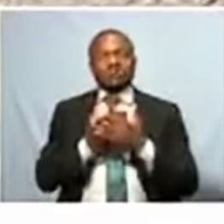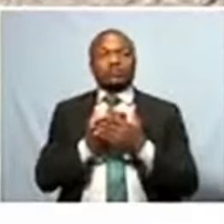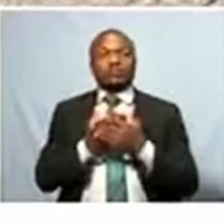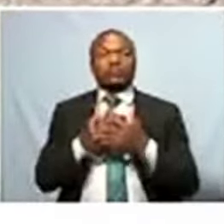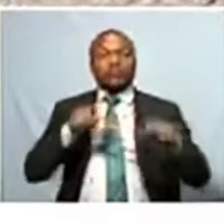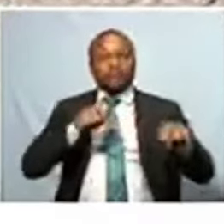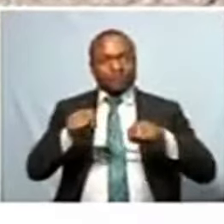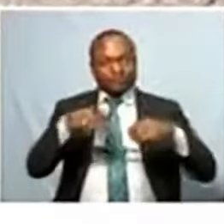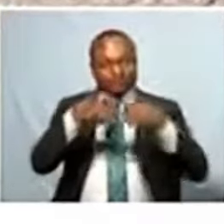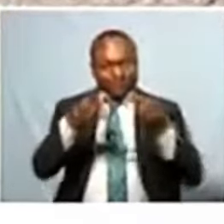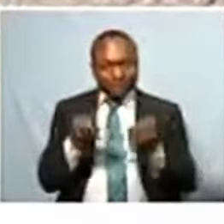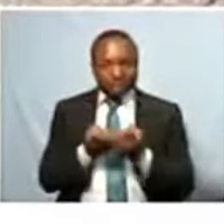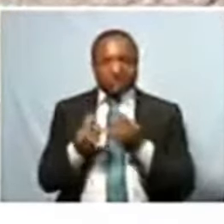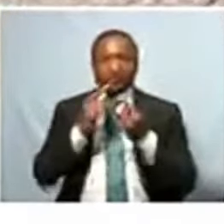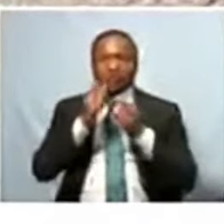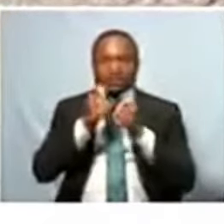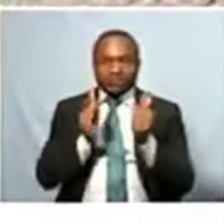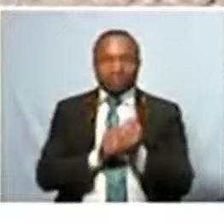environment, talks about